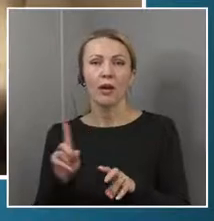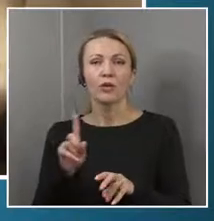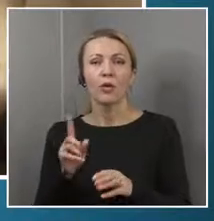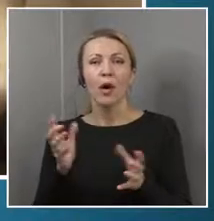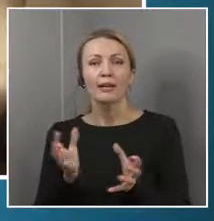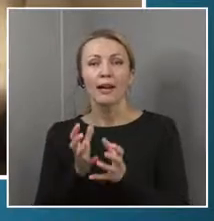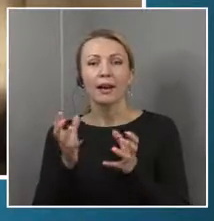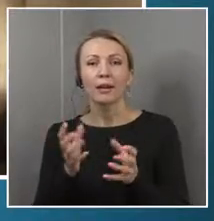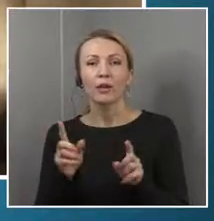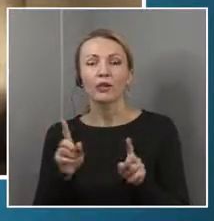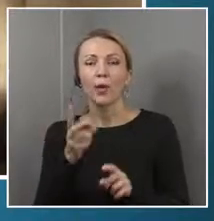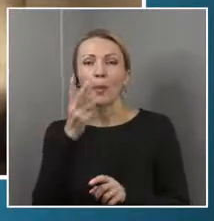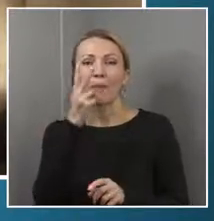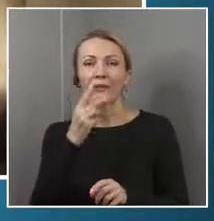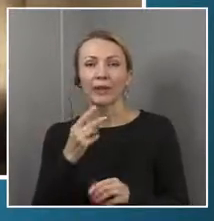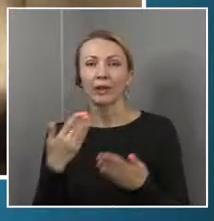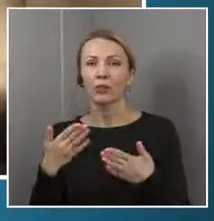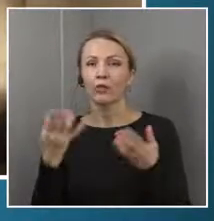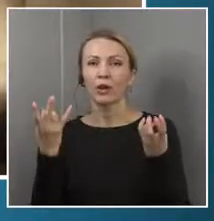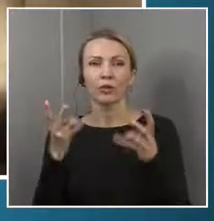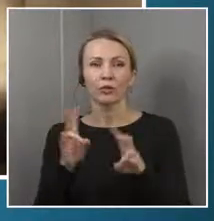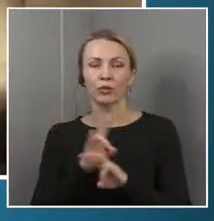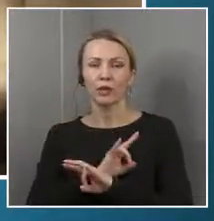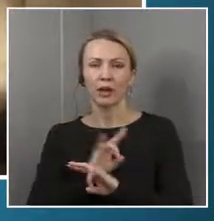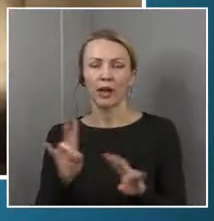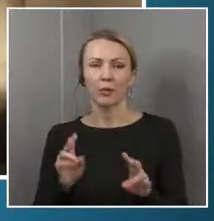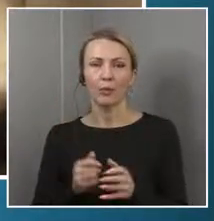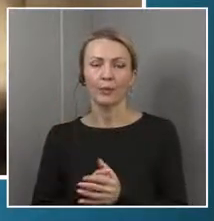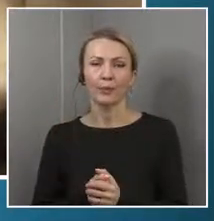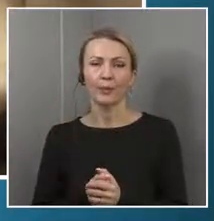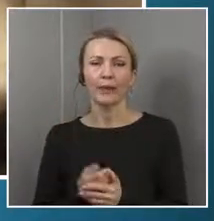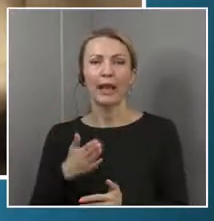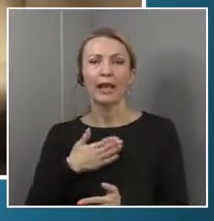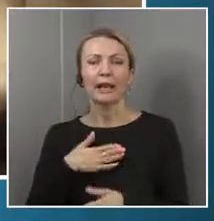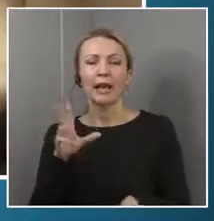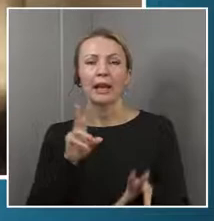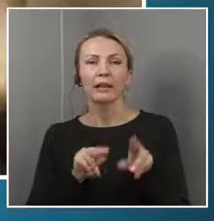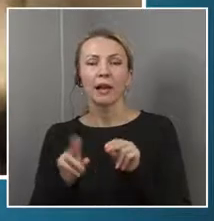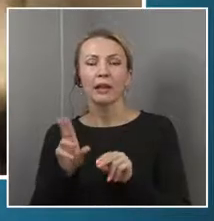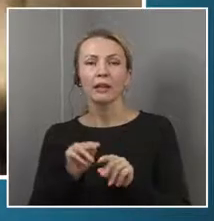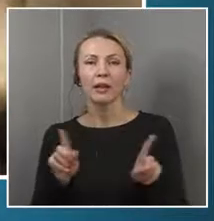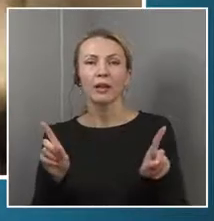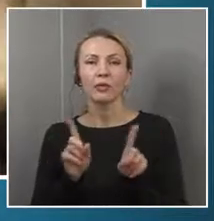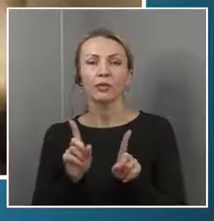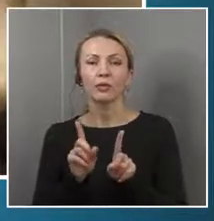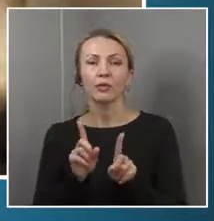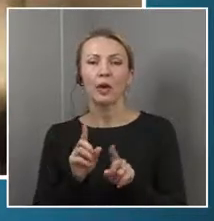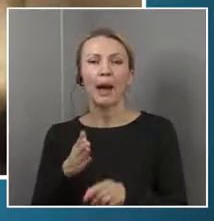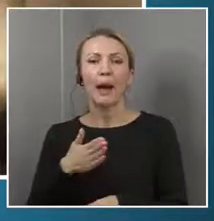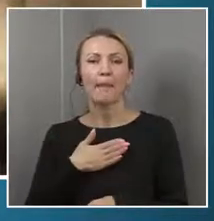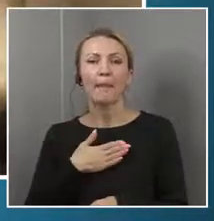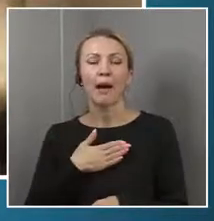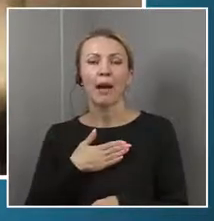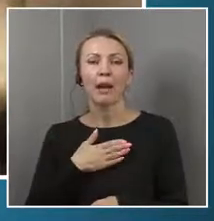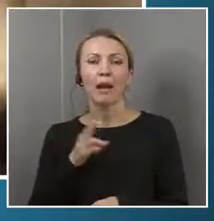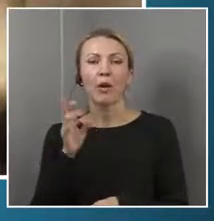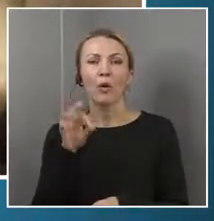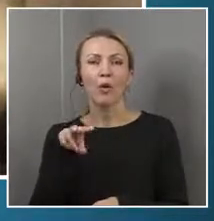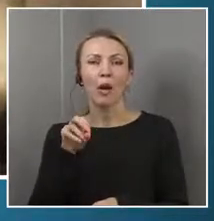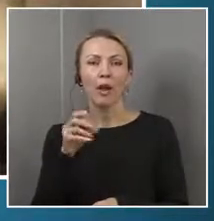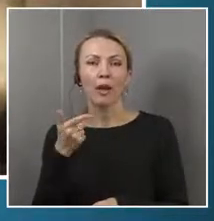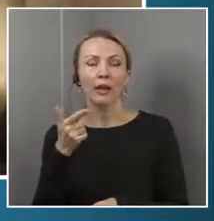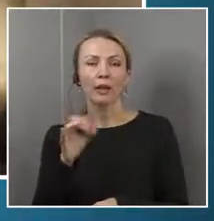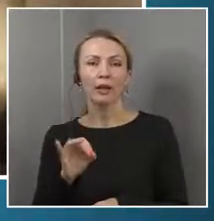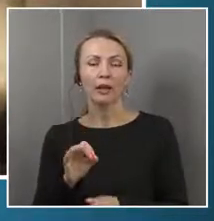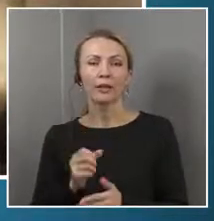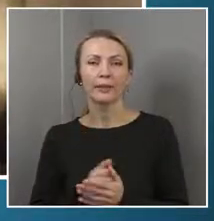But I hope that my fellow panelists and you, Svetlana, will indulge me for just a few minutes, maybe